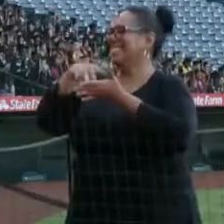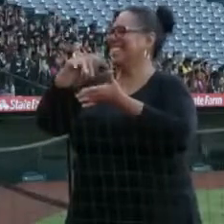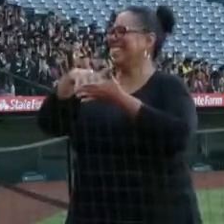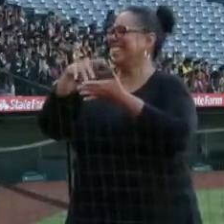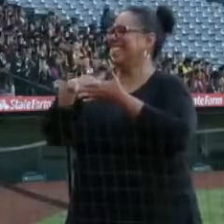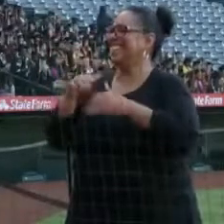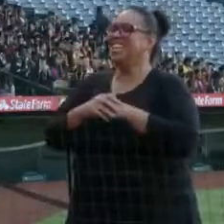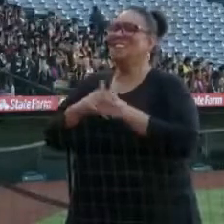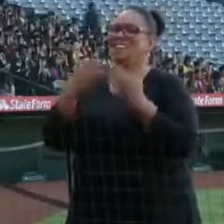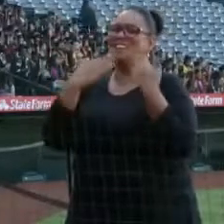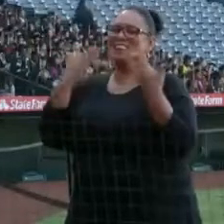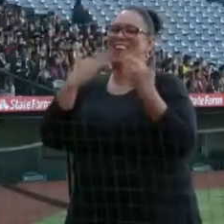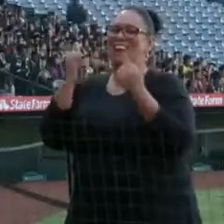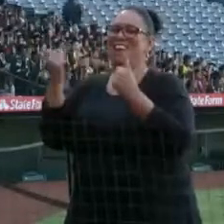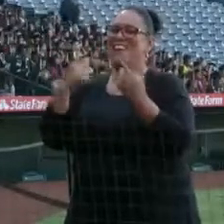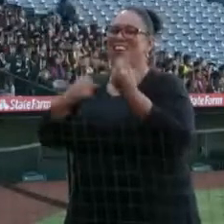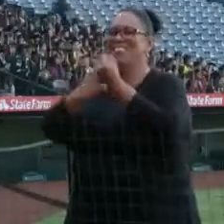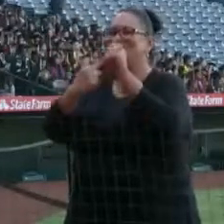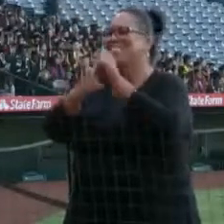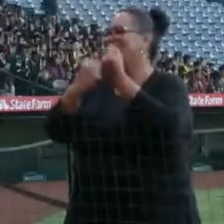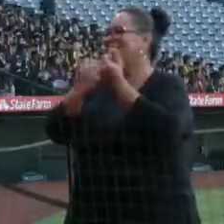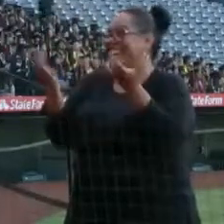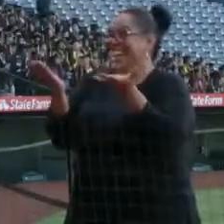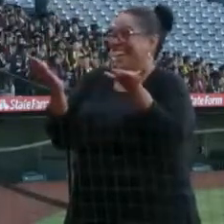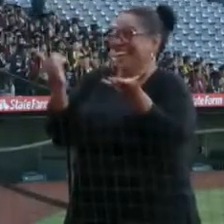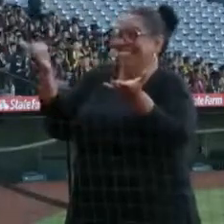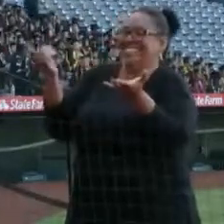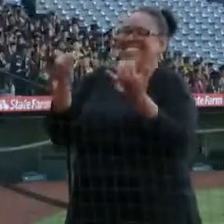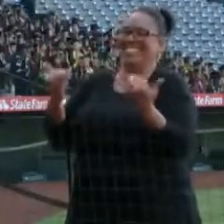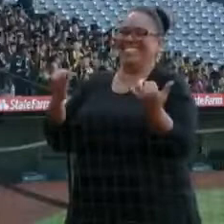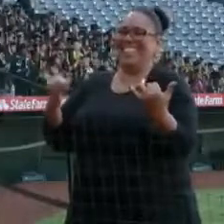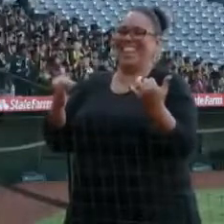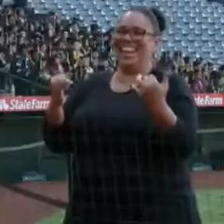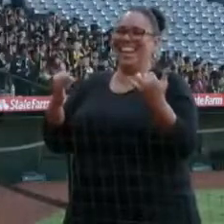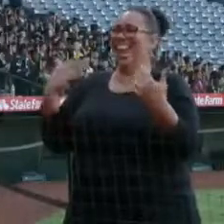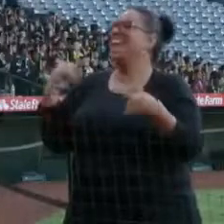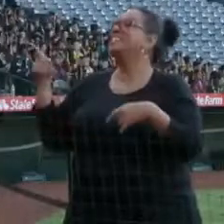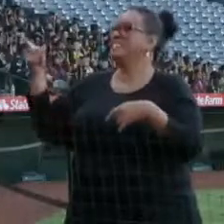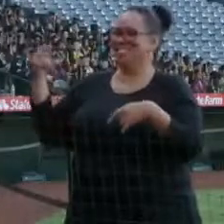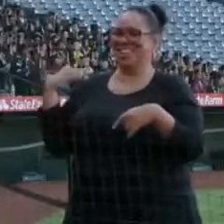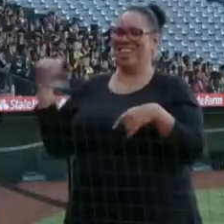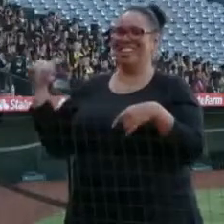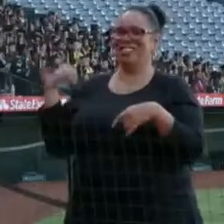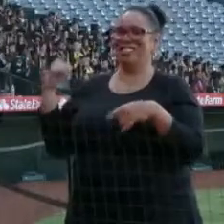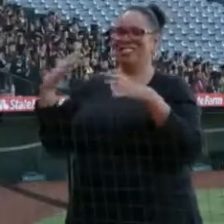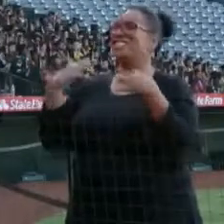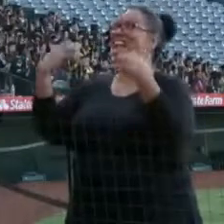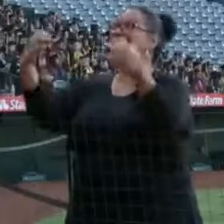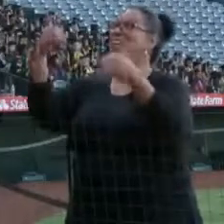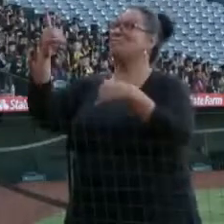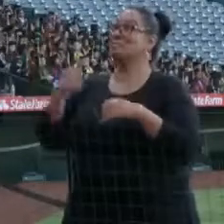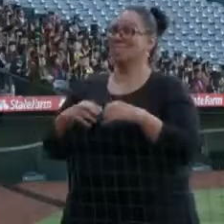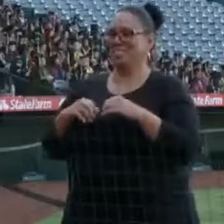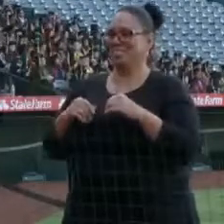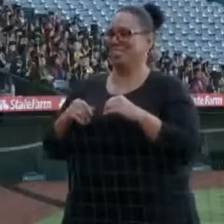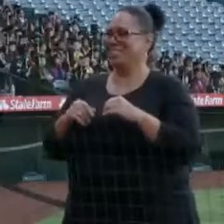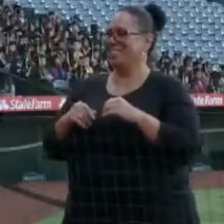And we thank all the supporters here today in Angel Stadium and all of you streaming in from near and